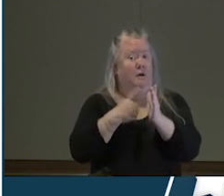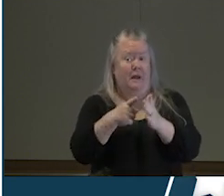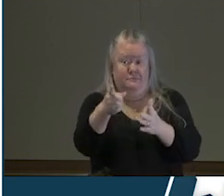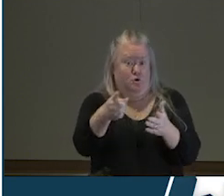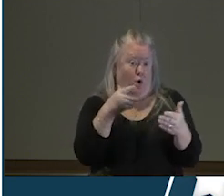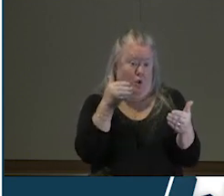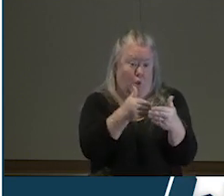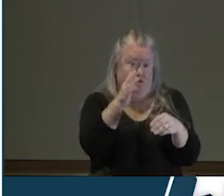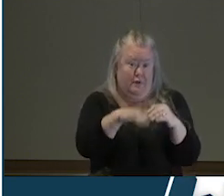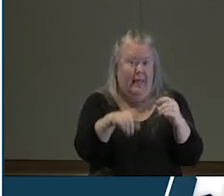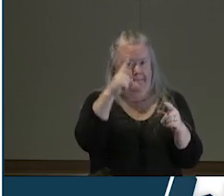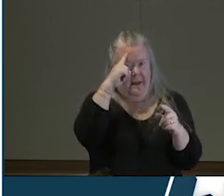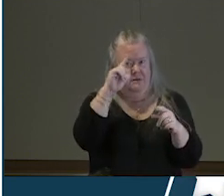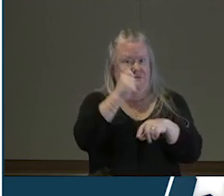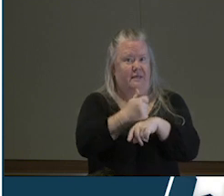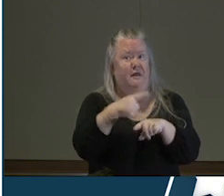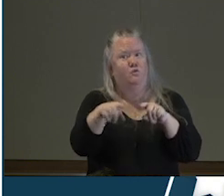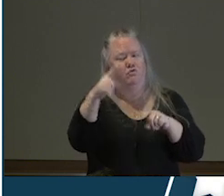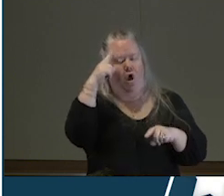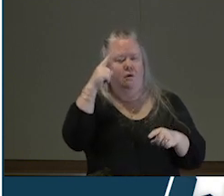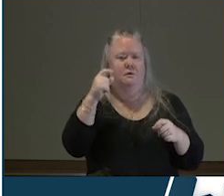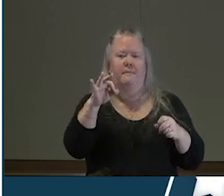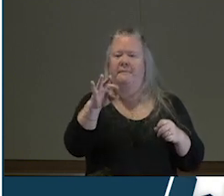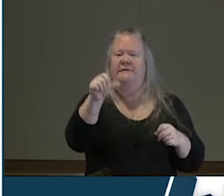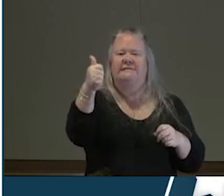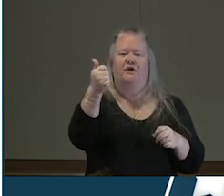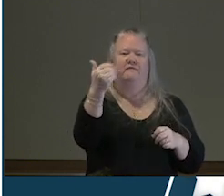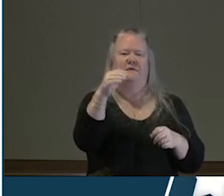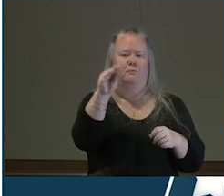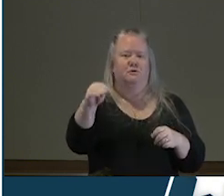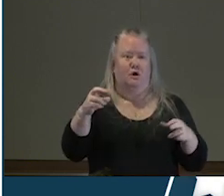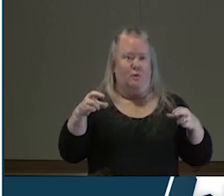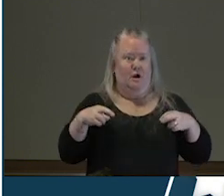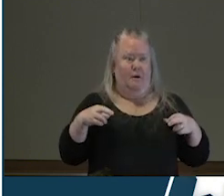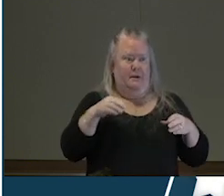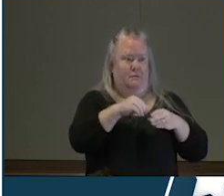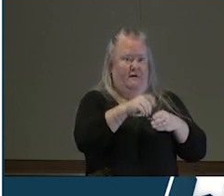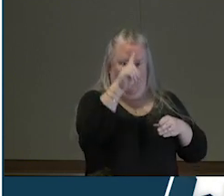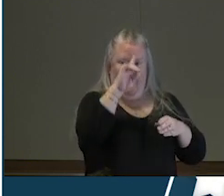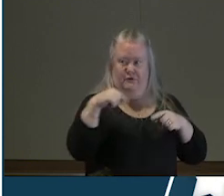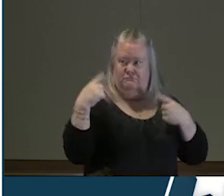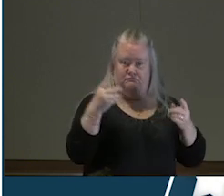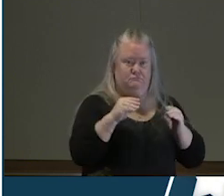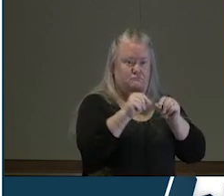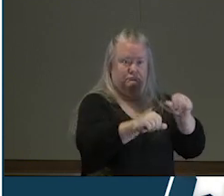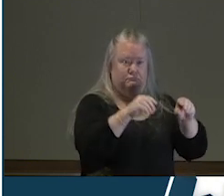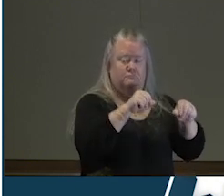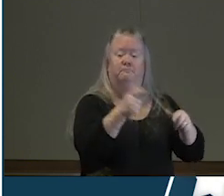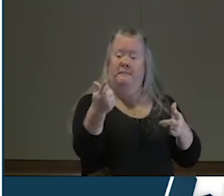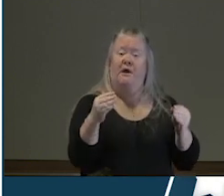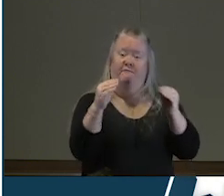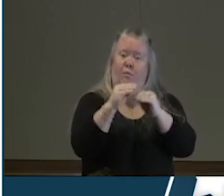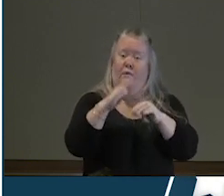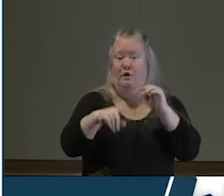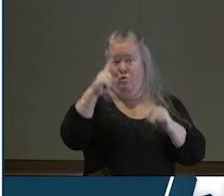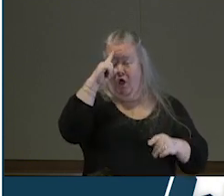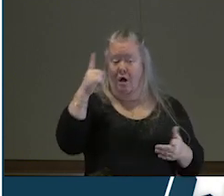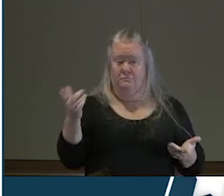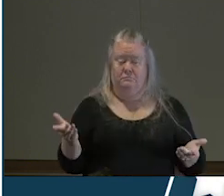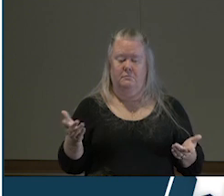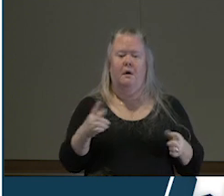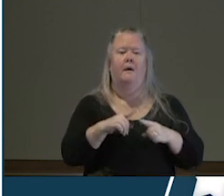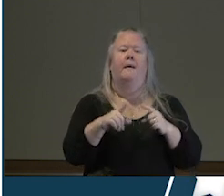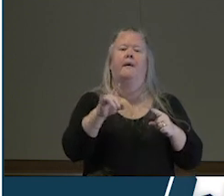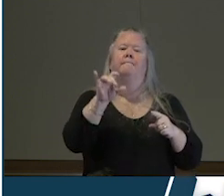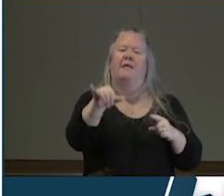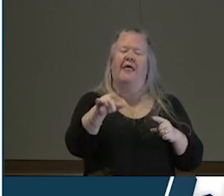be closer to that mindset than you thought. If you were putting 10 or 15% in your retirement account forever, you might have more than you thought, right? But